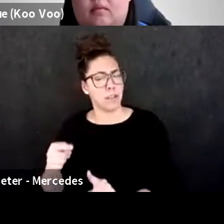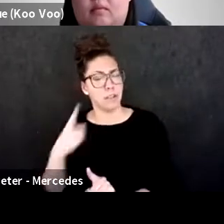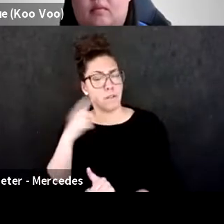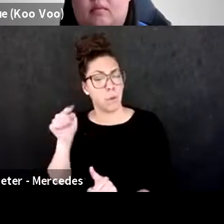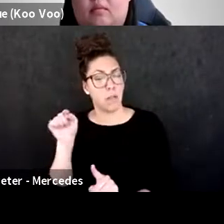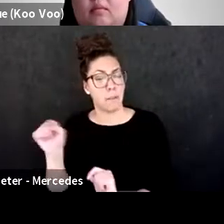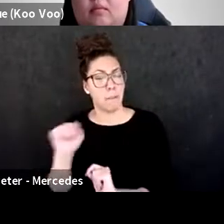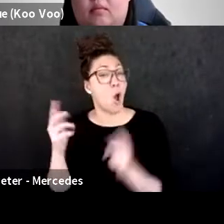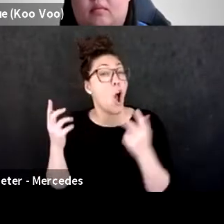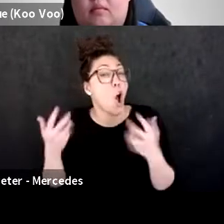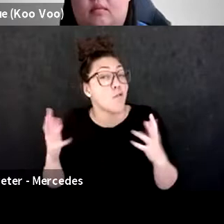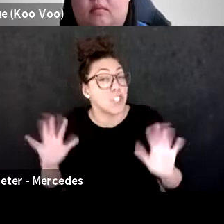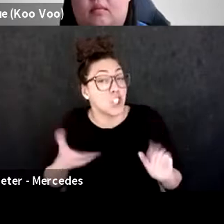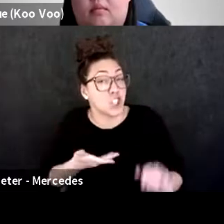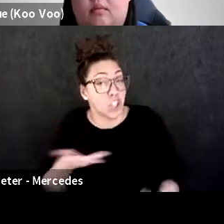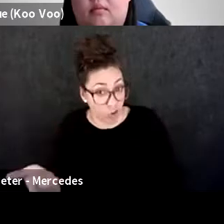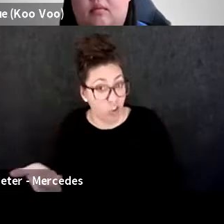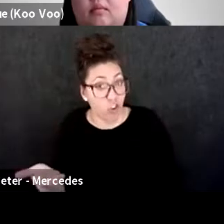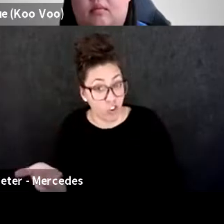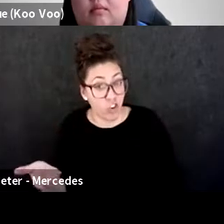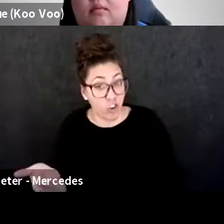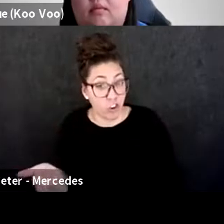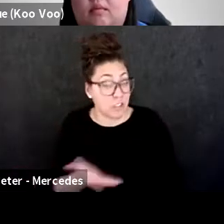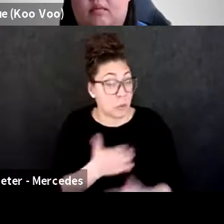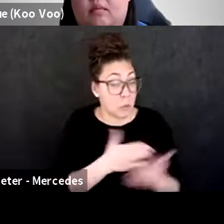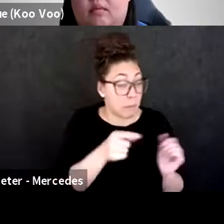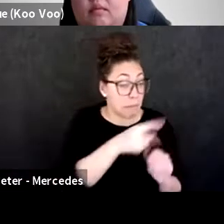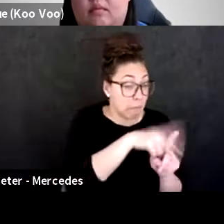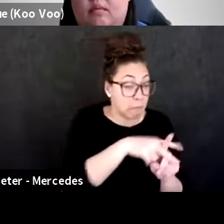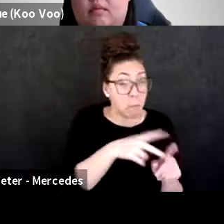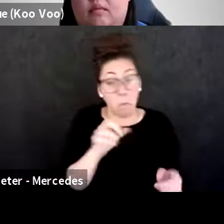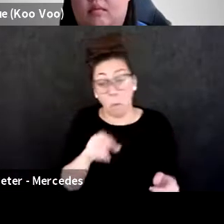already hired or somewhere along the tenure track or post-tenure.